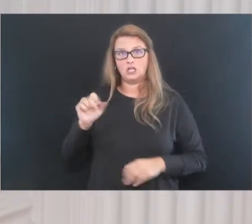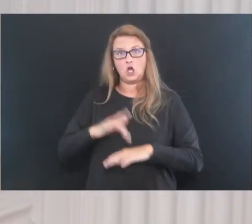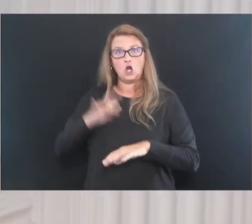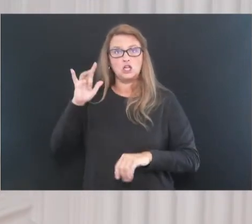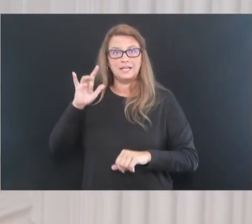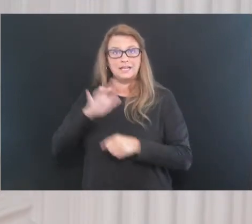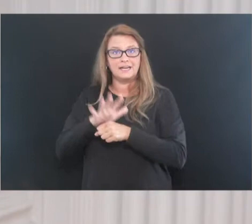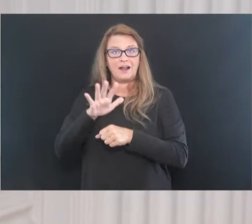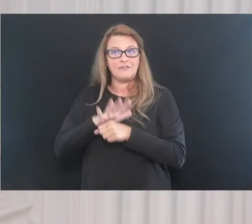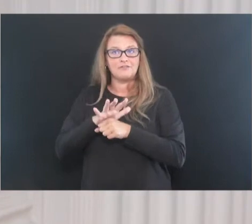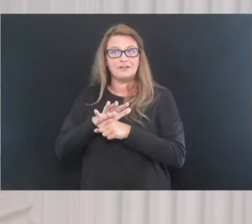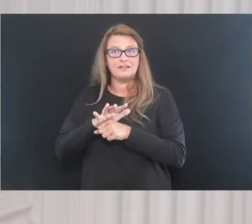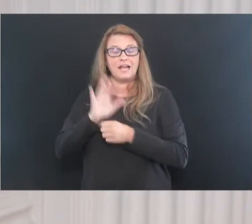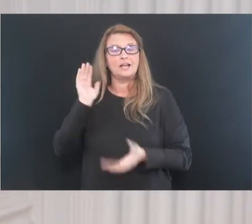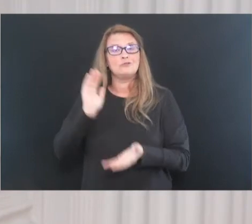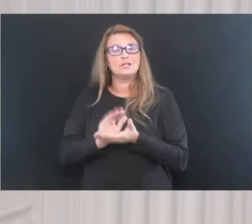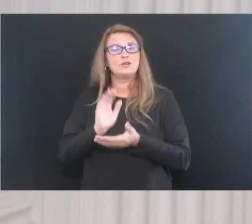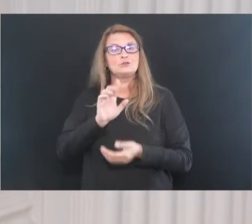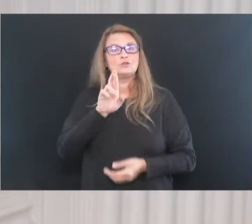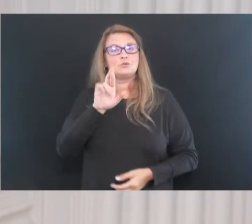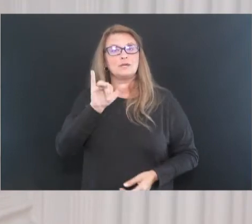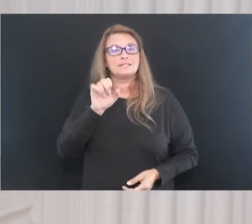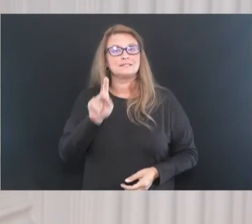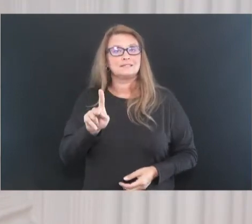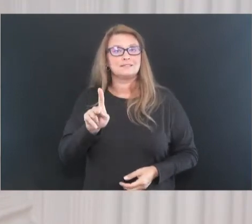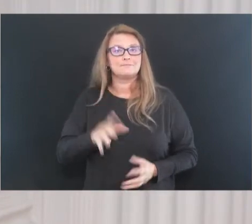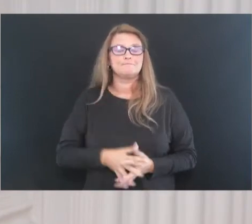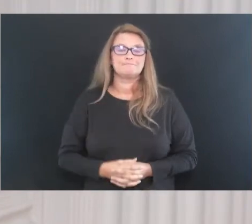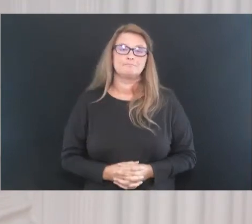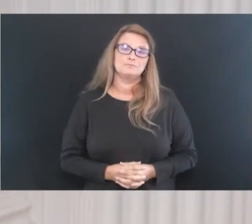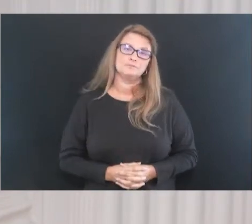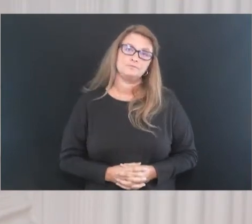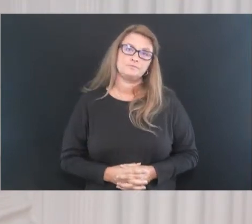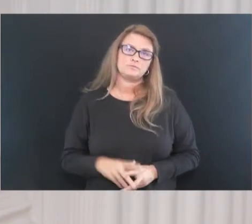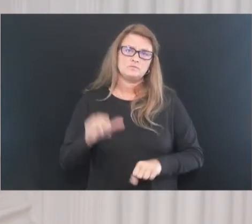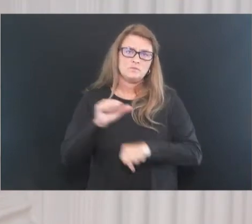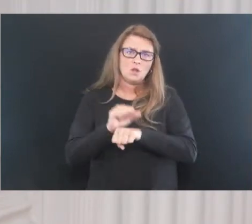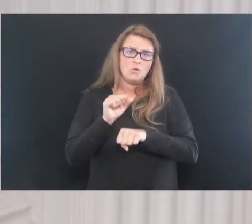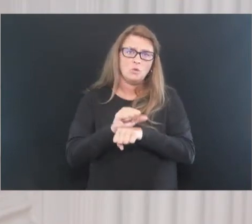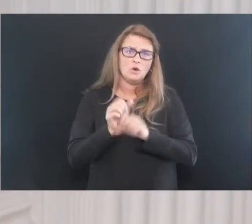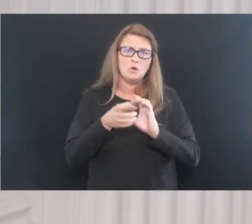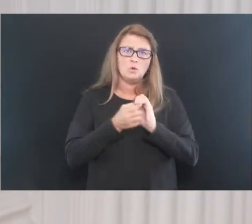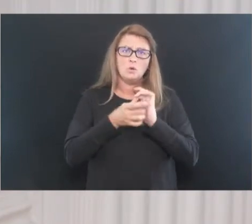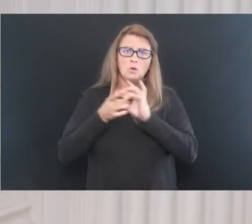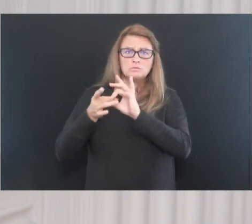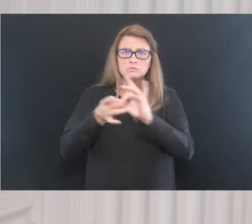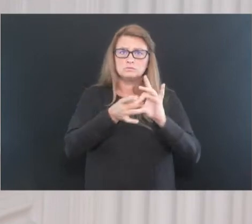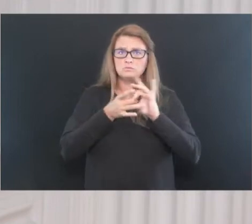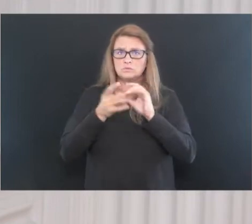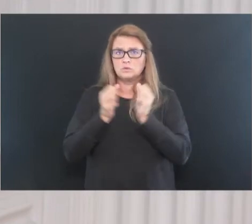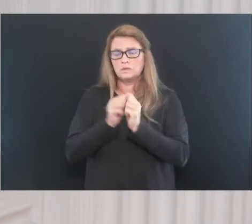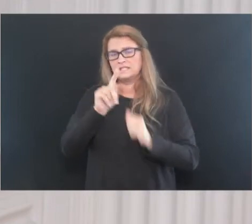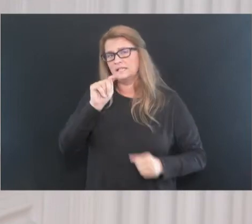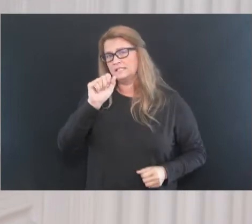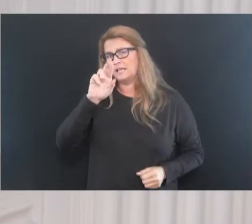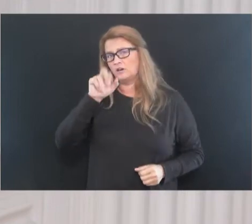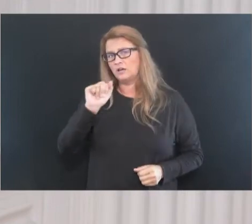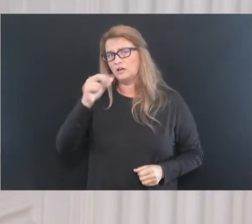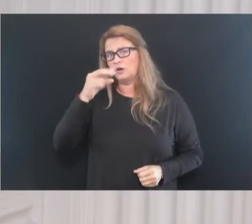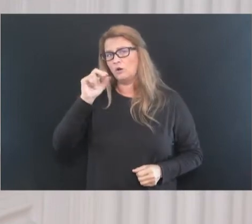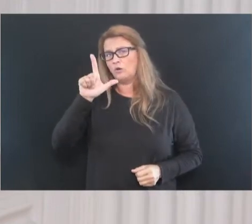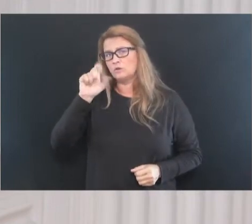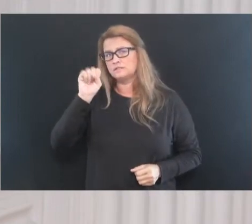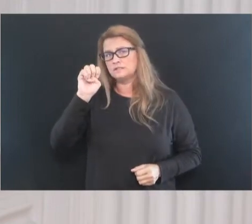reduce that risk. And also, we have worked now under the leadership of Dr. Tara Halsey and the